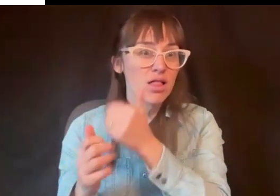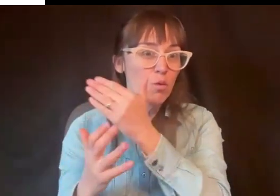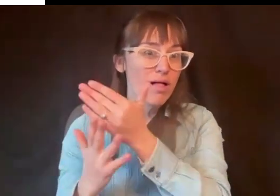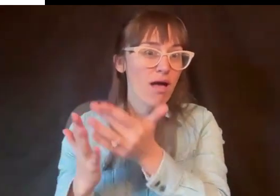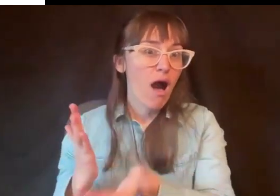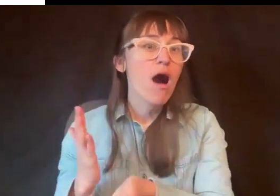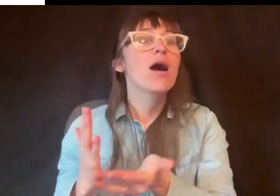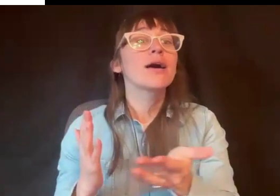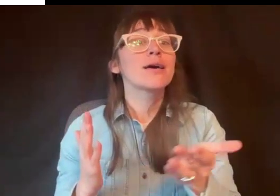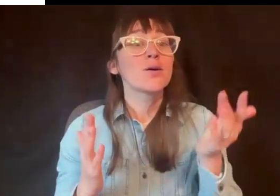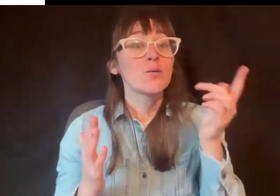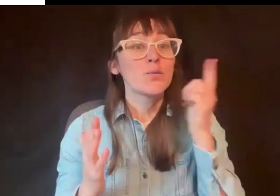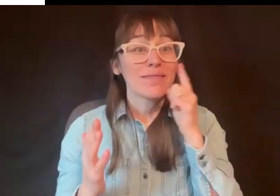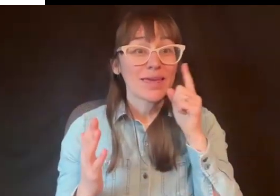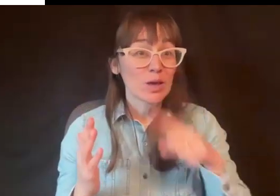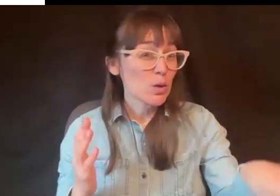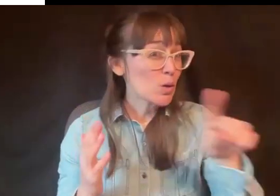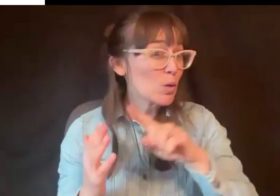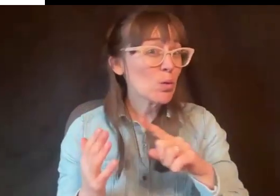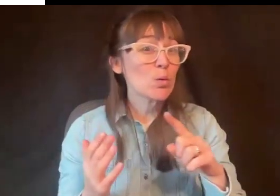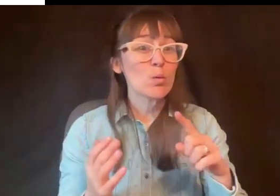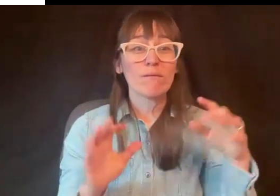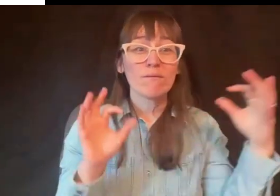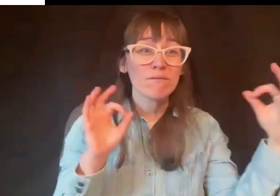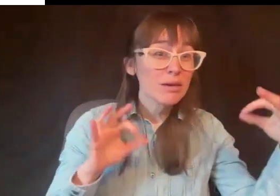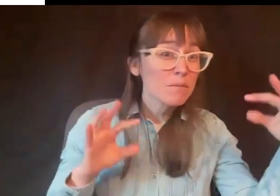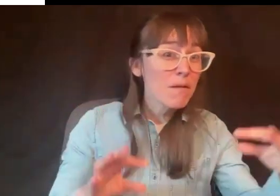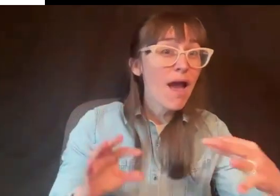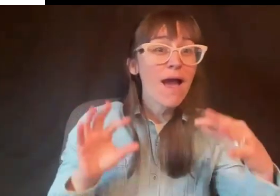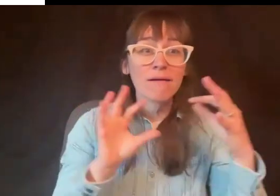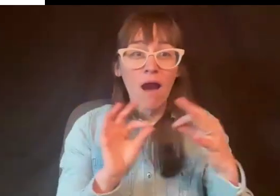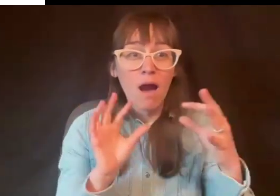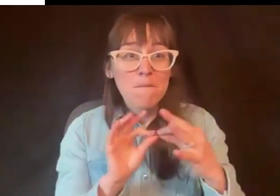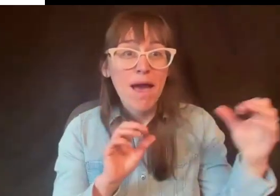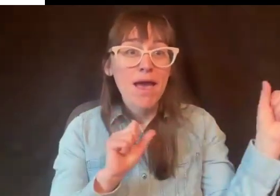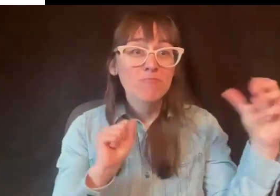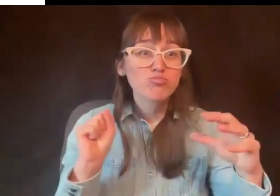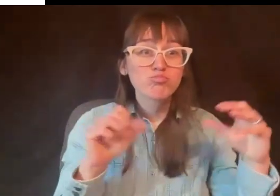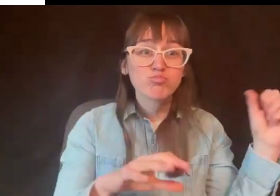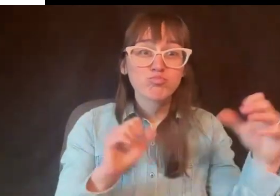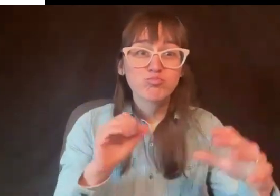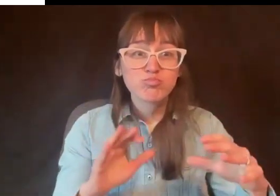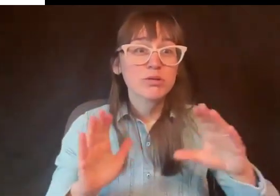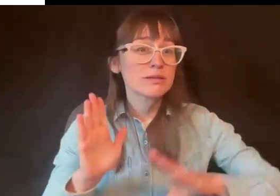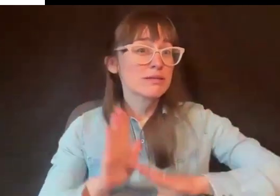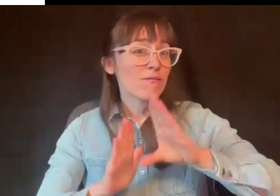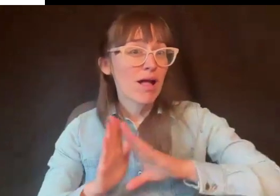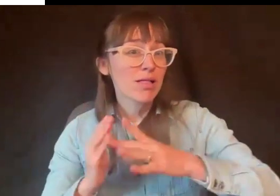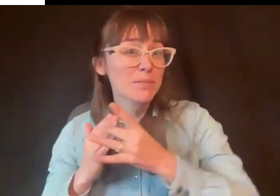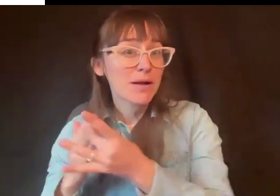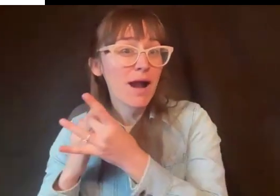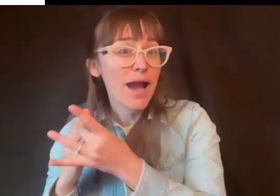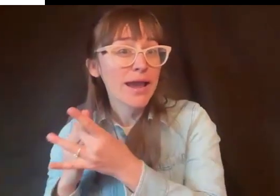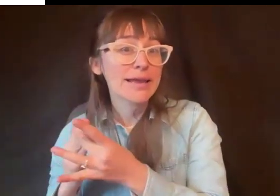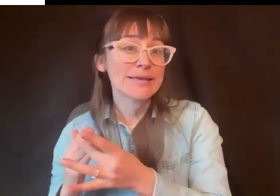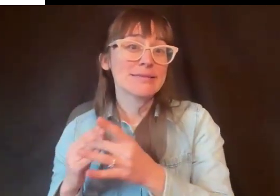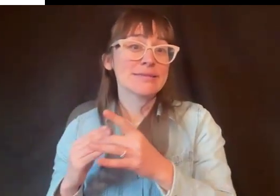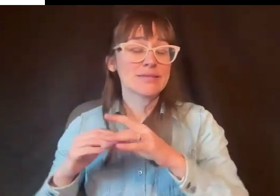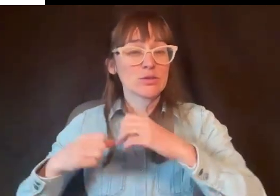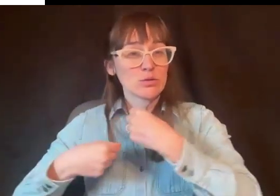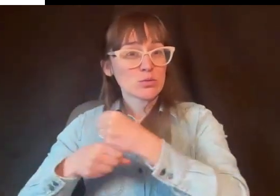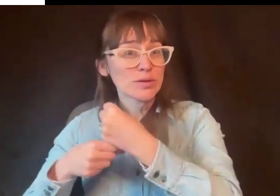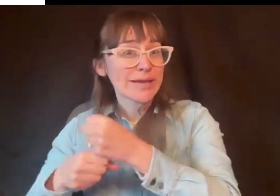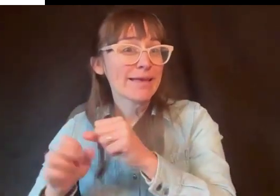of you who have provided comments and feedback to help us create this sub-regulatory guidance and sample policy